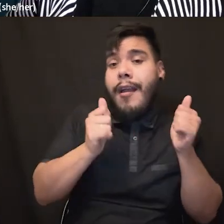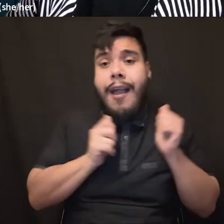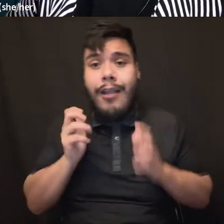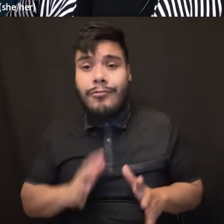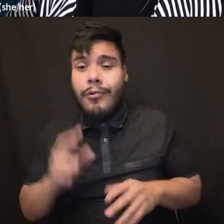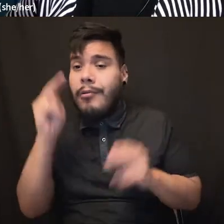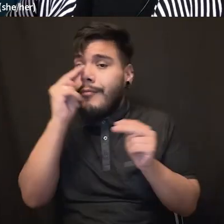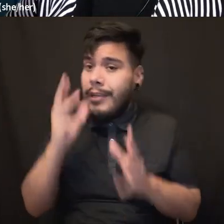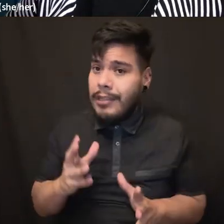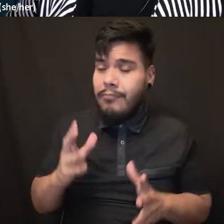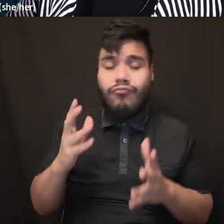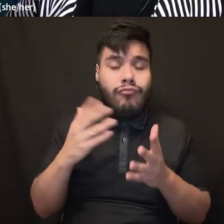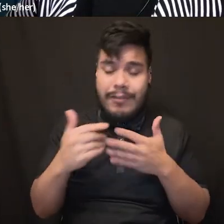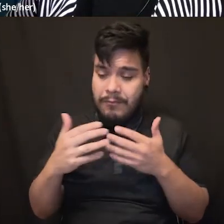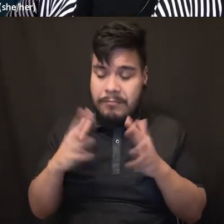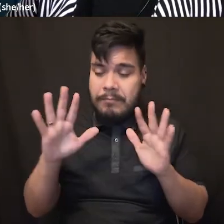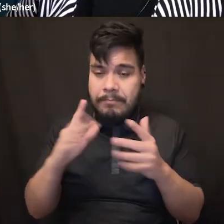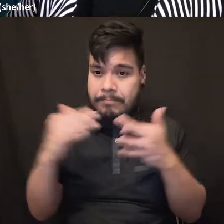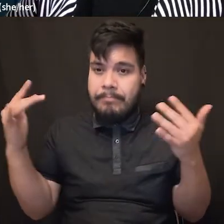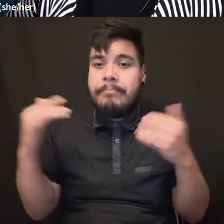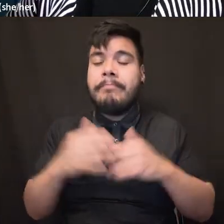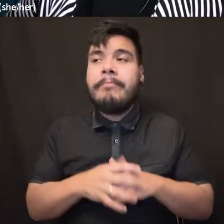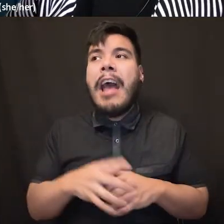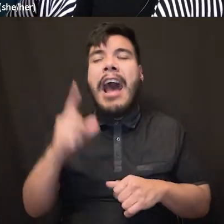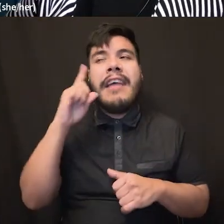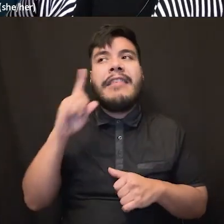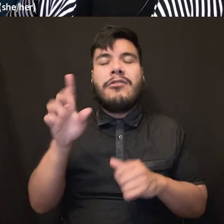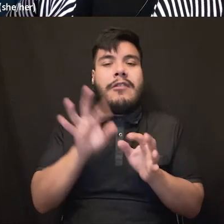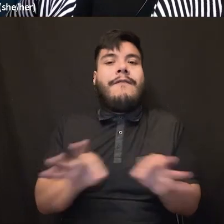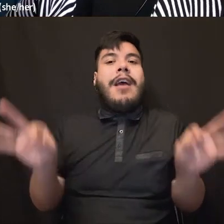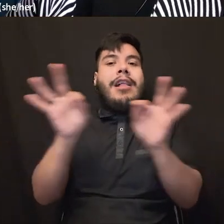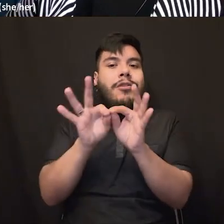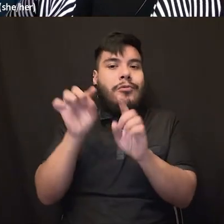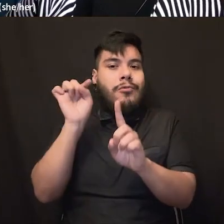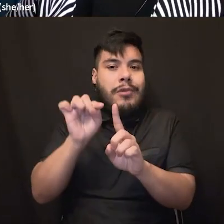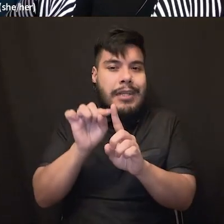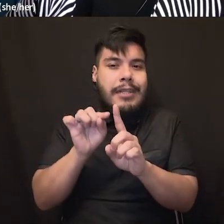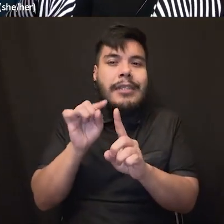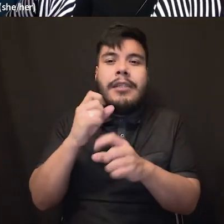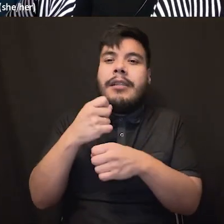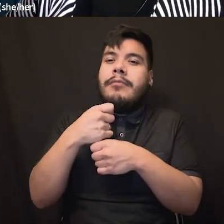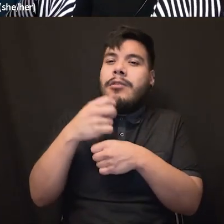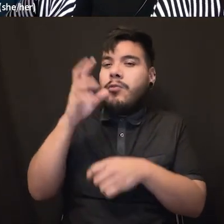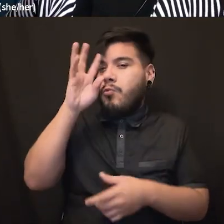I think there's sort of a value in like, let me create something that is